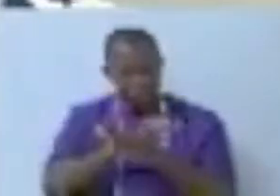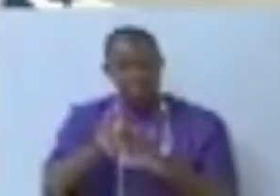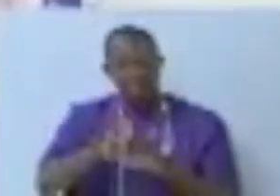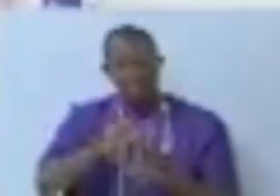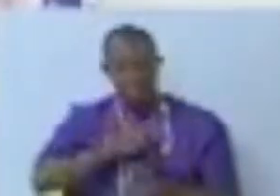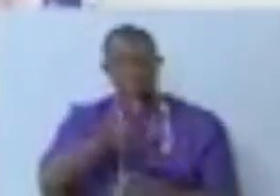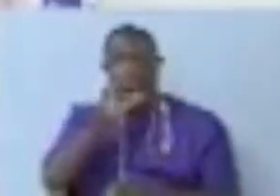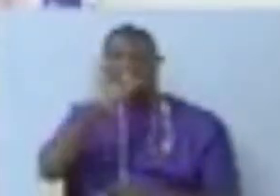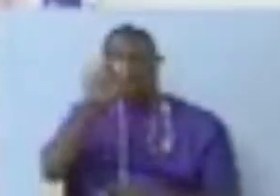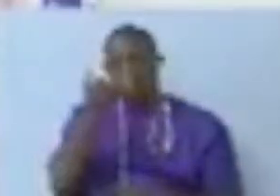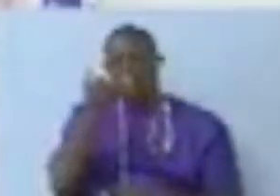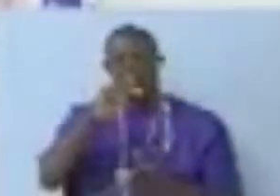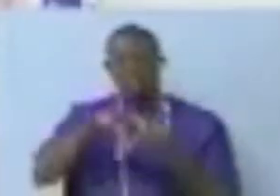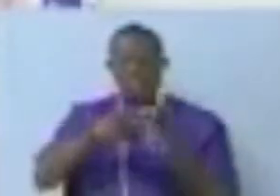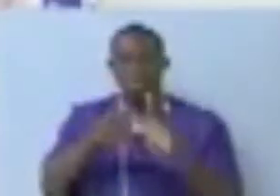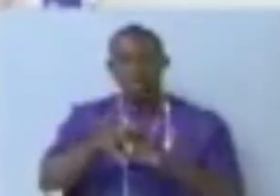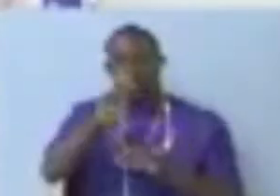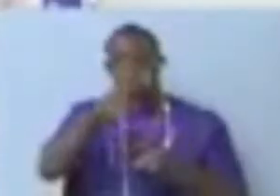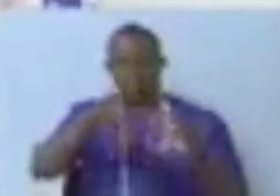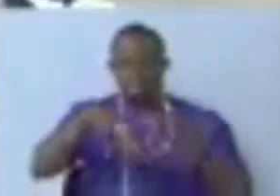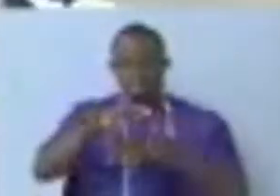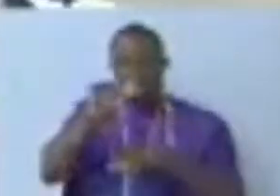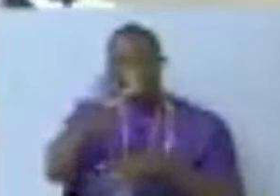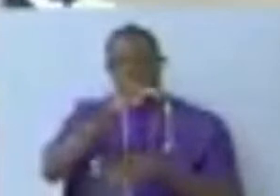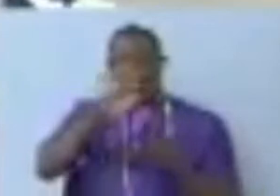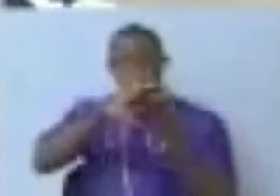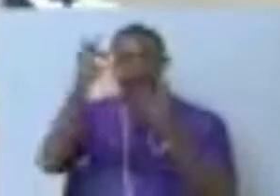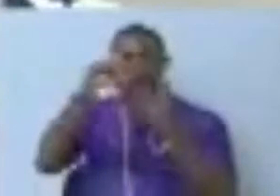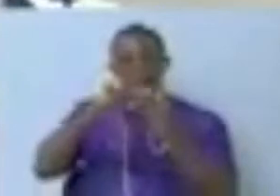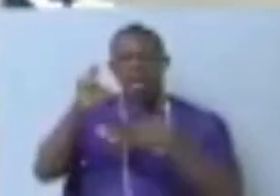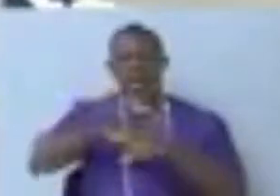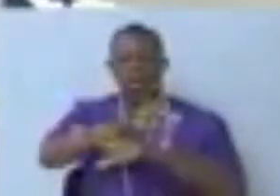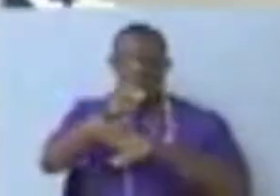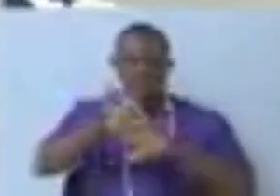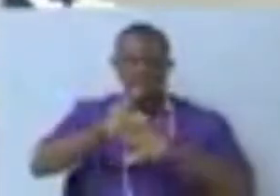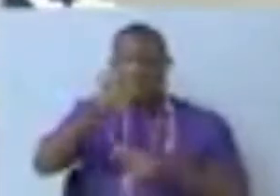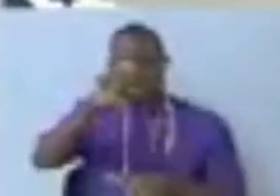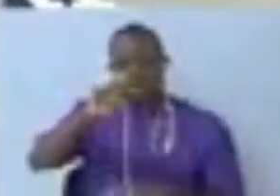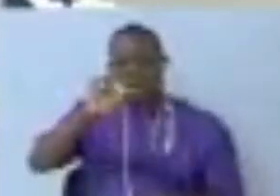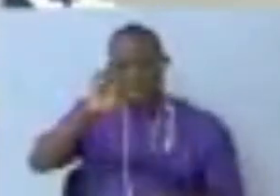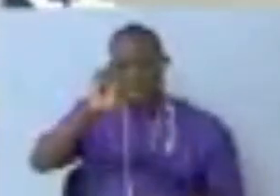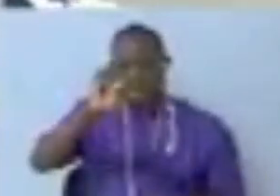So this is your redesignation and transfer to the NIA.